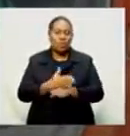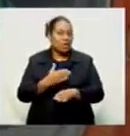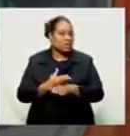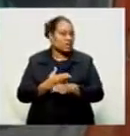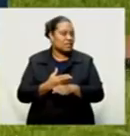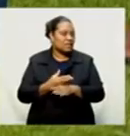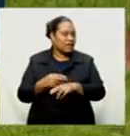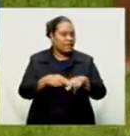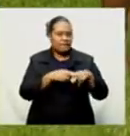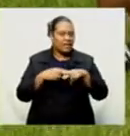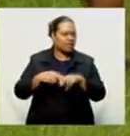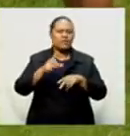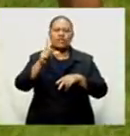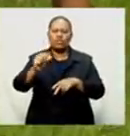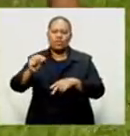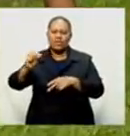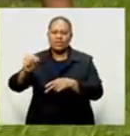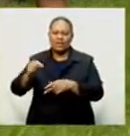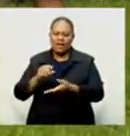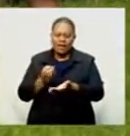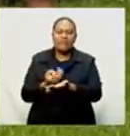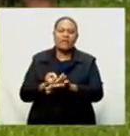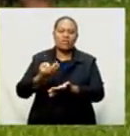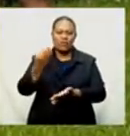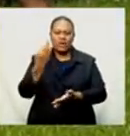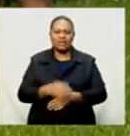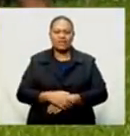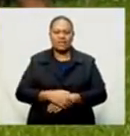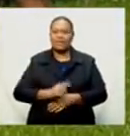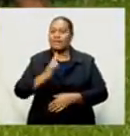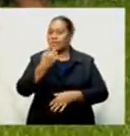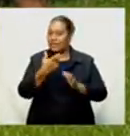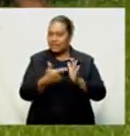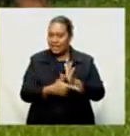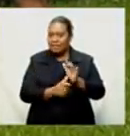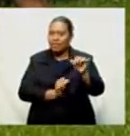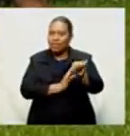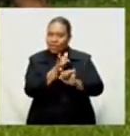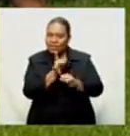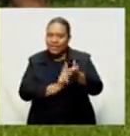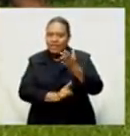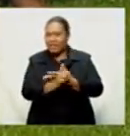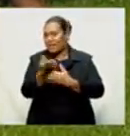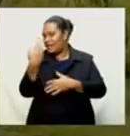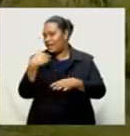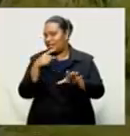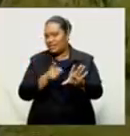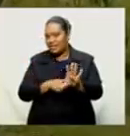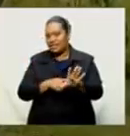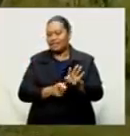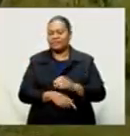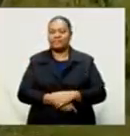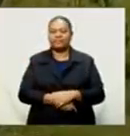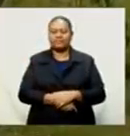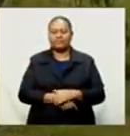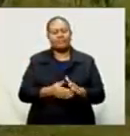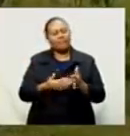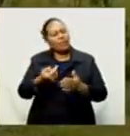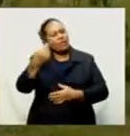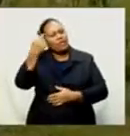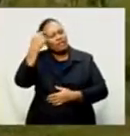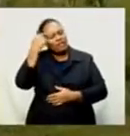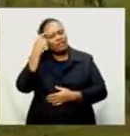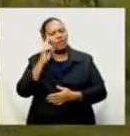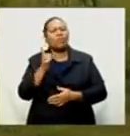has been raising funds to help the needy in Navua since the first wave of COVID-19 last year. What we thought of actually